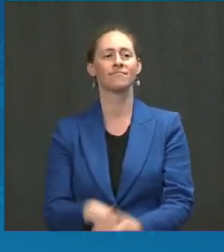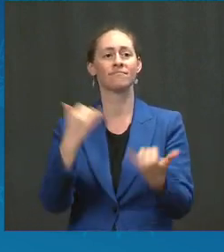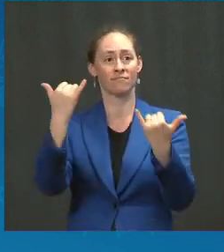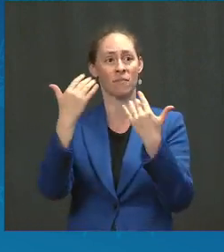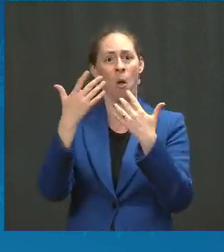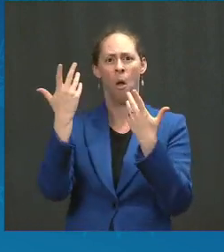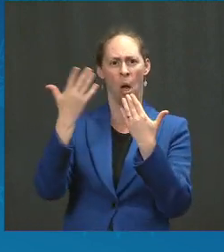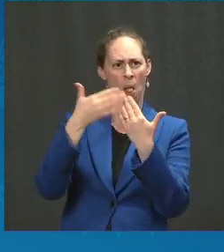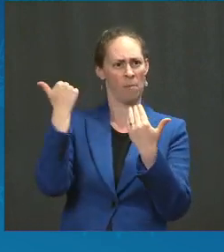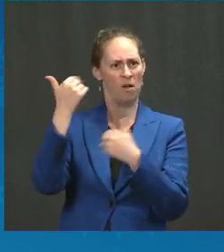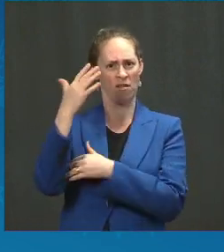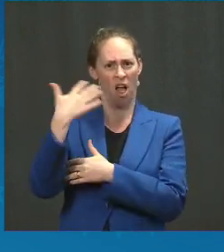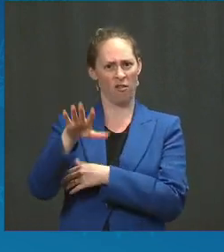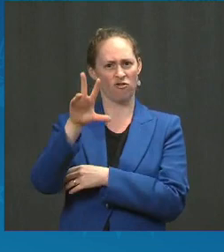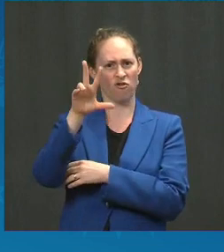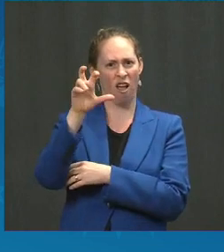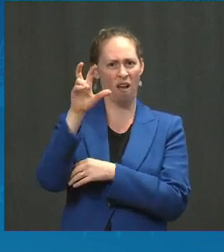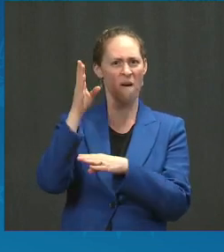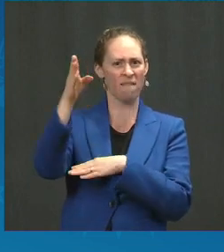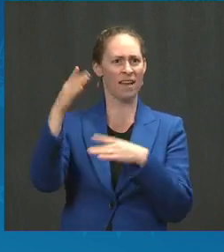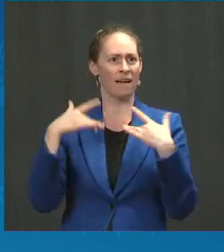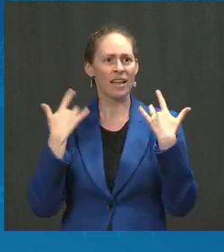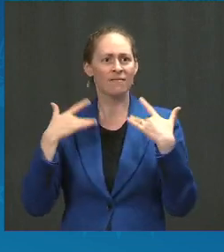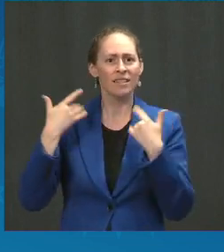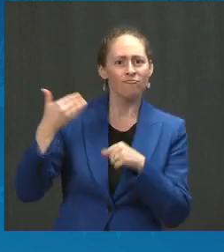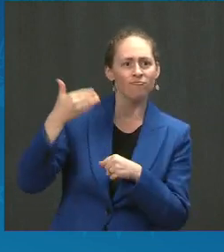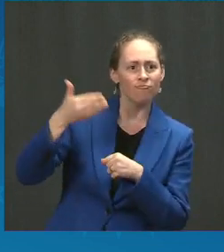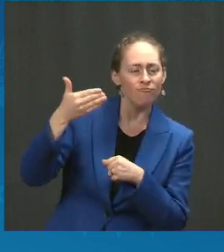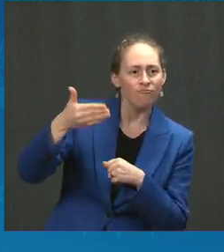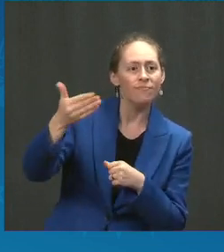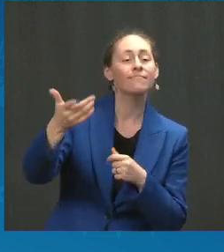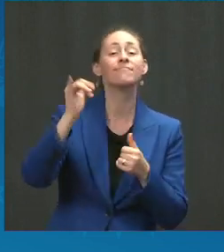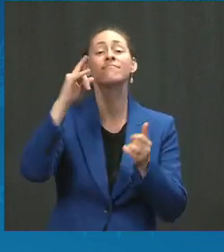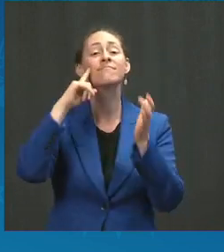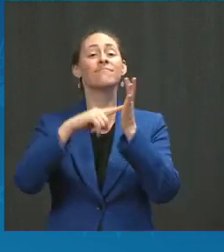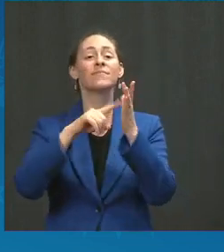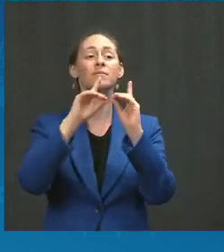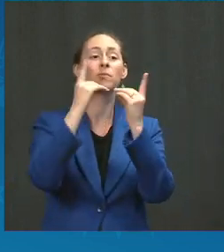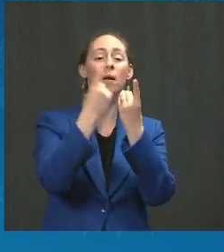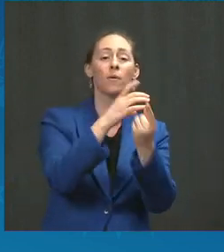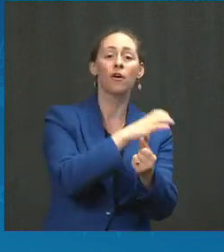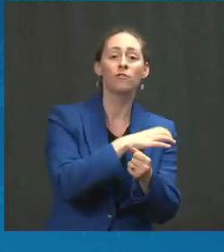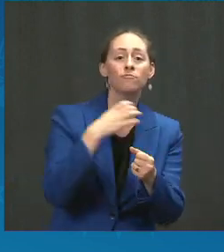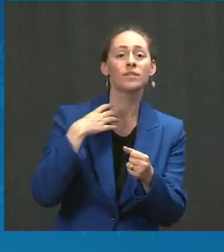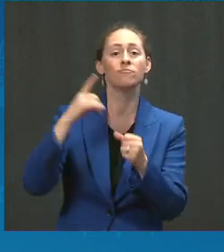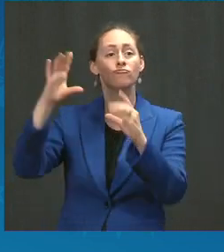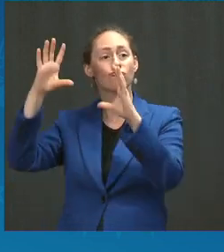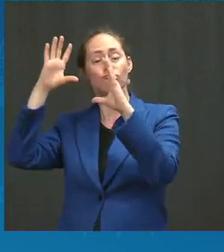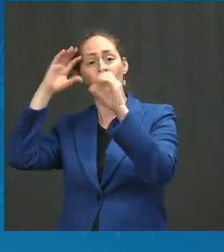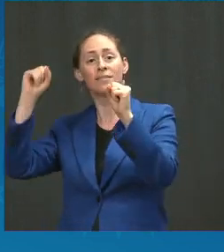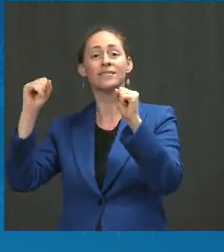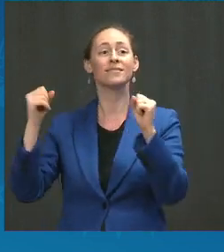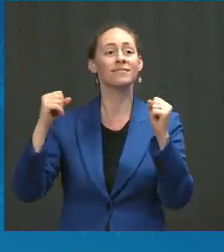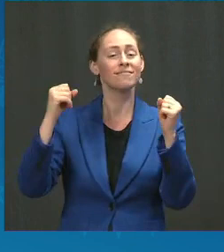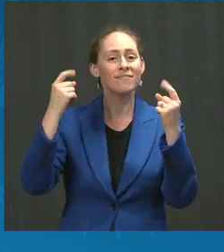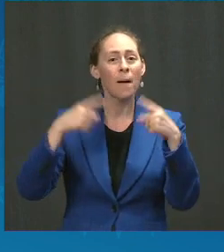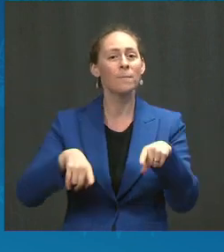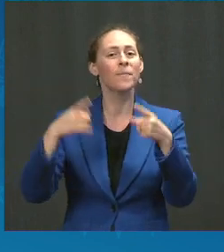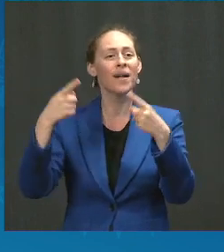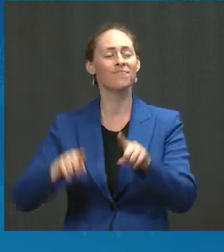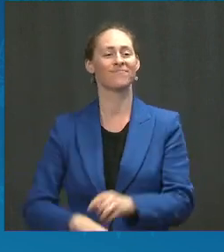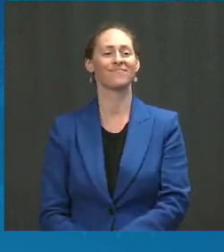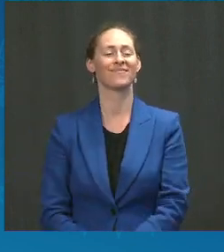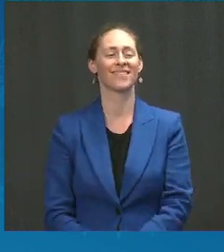from Congress, the Department of Commerce. It's an impressive set of leaders, but today takes the cake because we have an amazing power